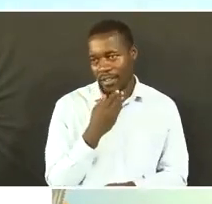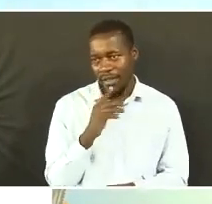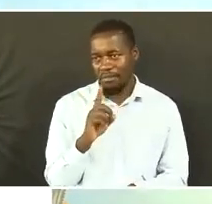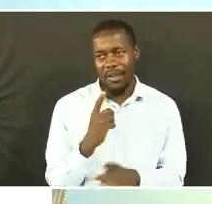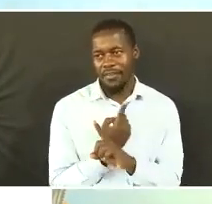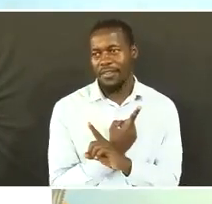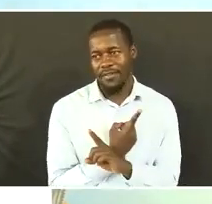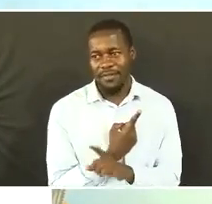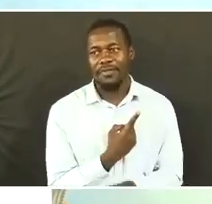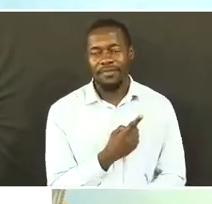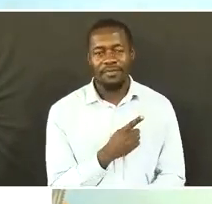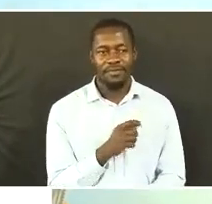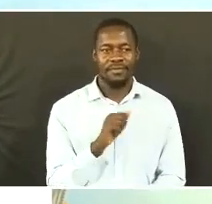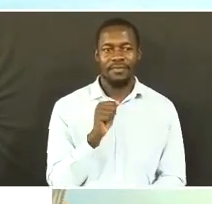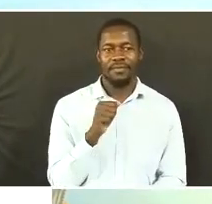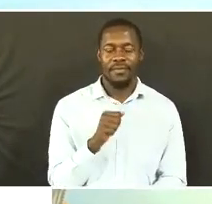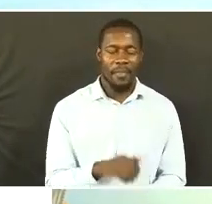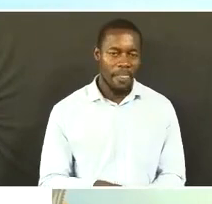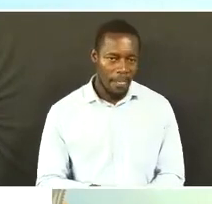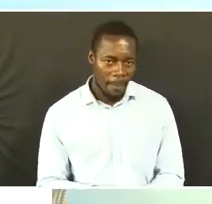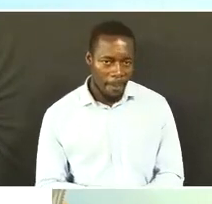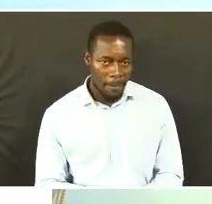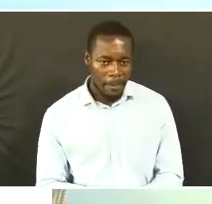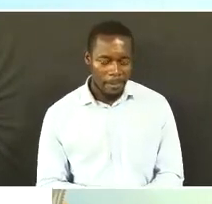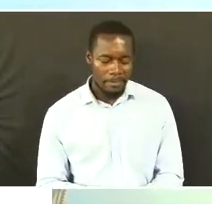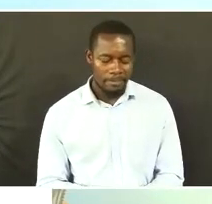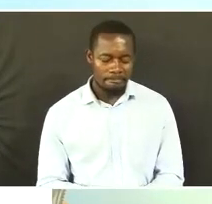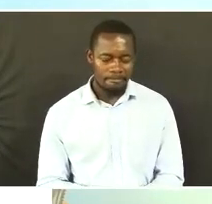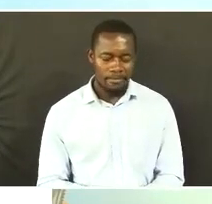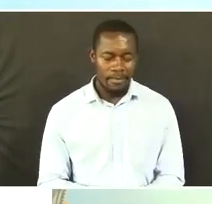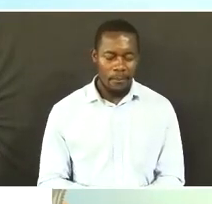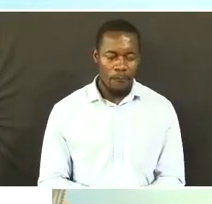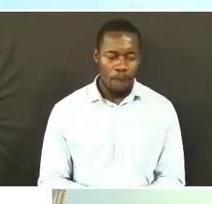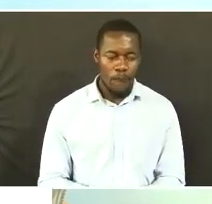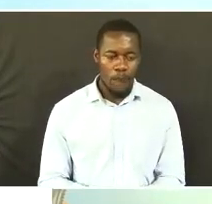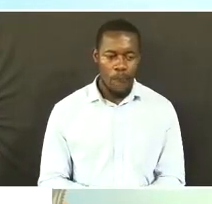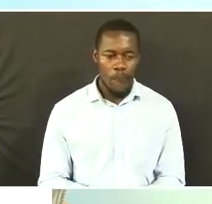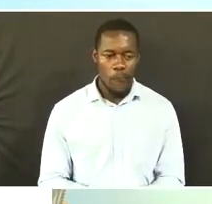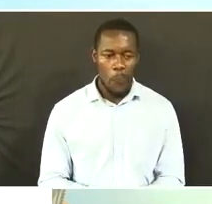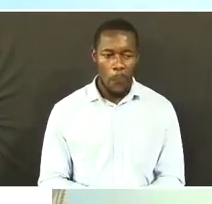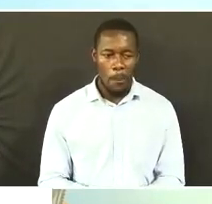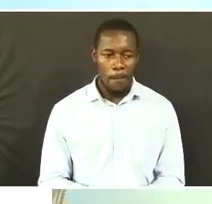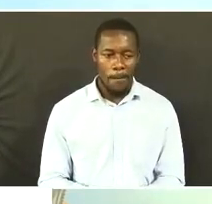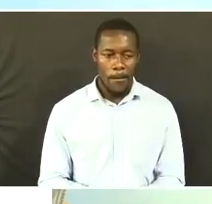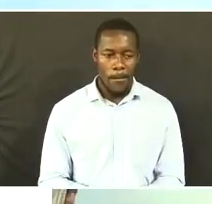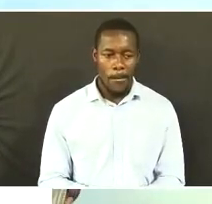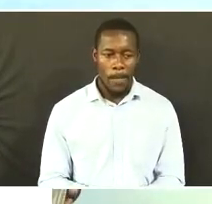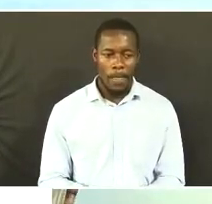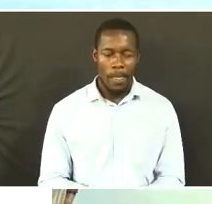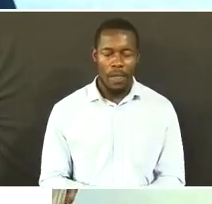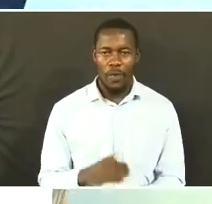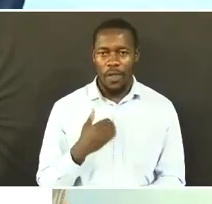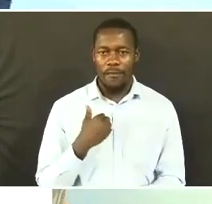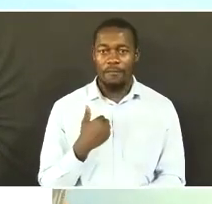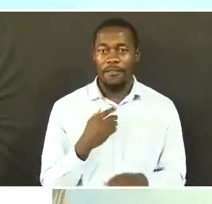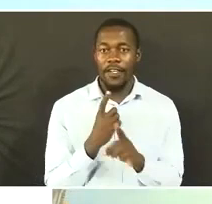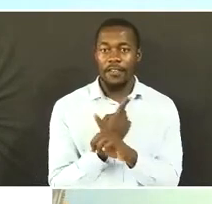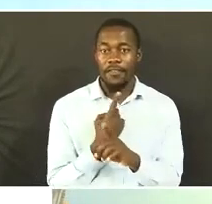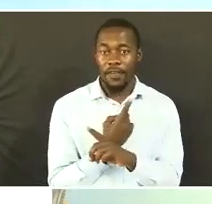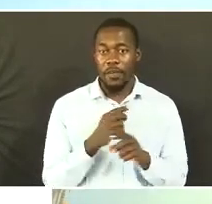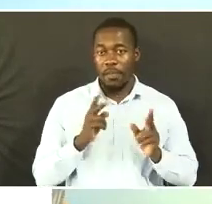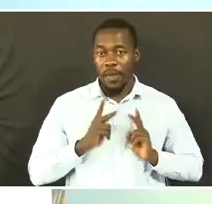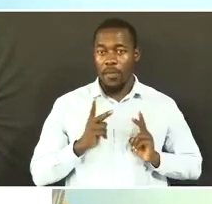beseeches heaven, saying, strengthen me this once more. And the number of people that